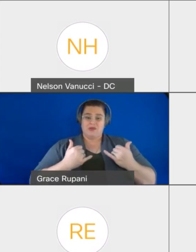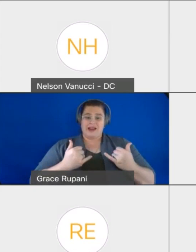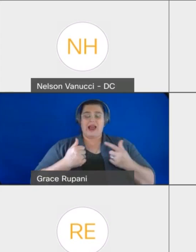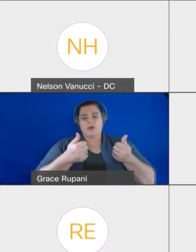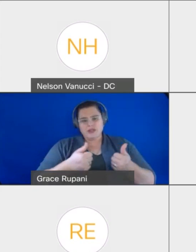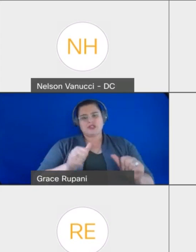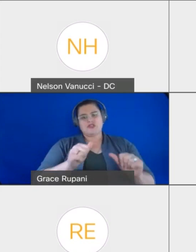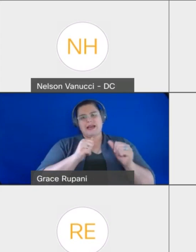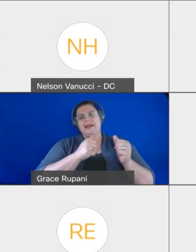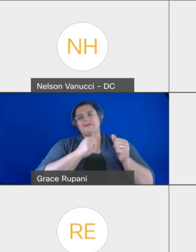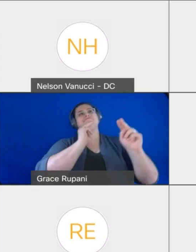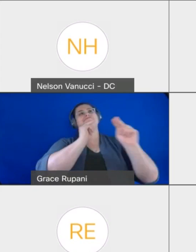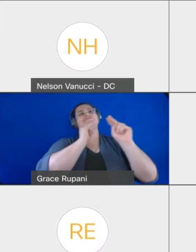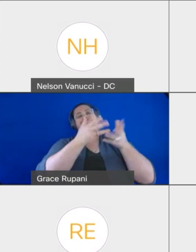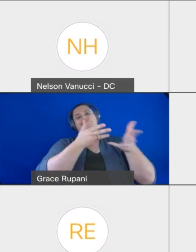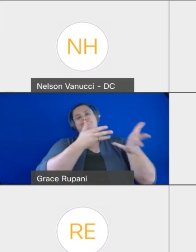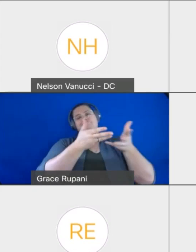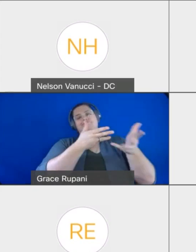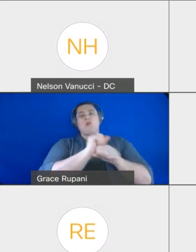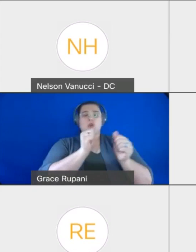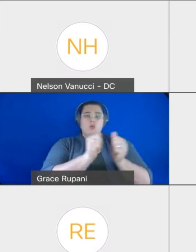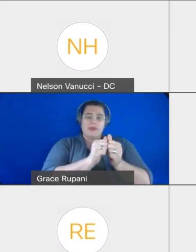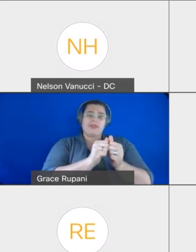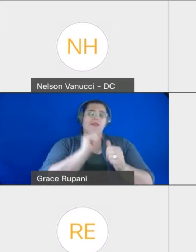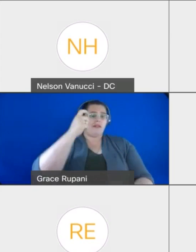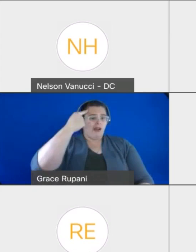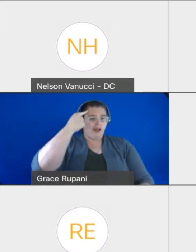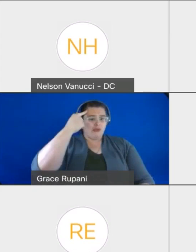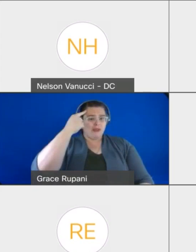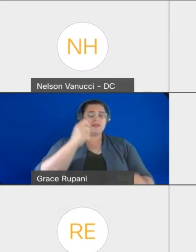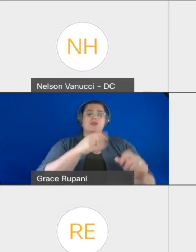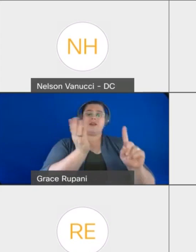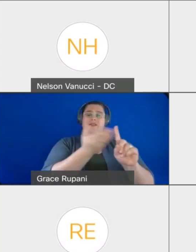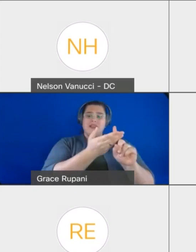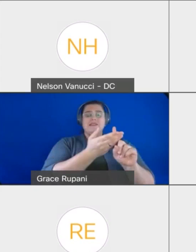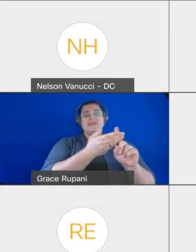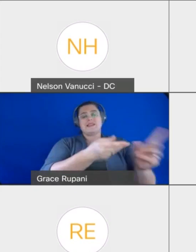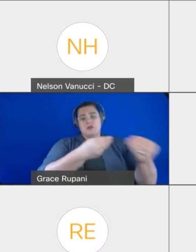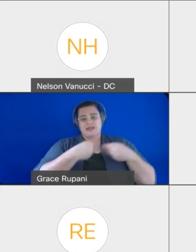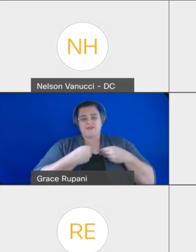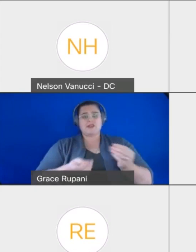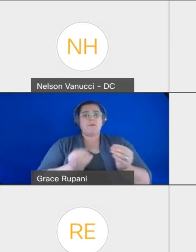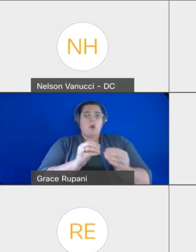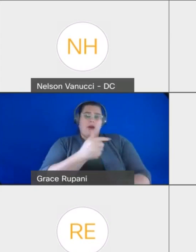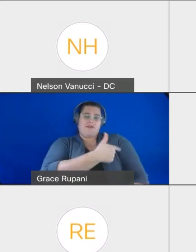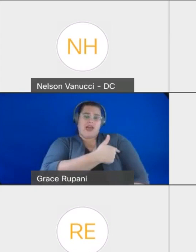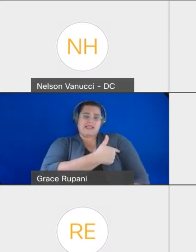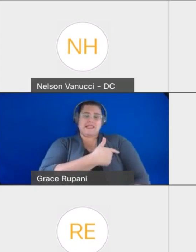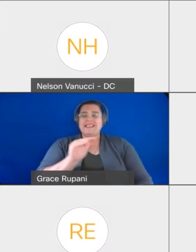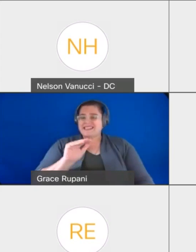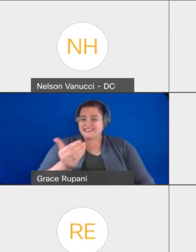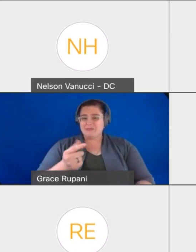with the federal government to have more vaccine allocated to the district. It looked like in the first round, we will have about